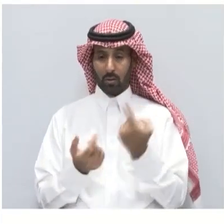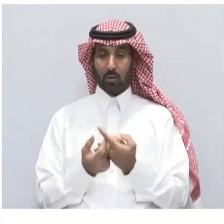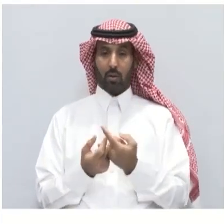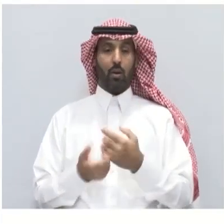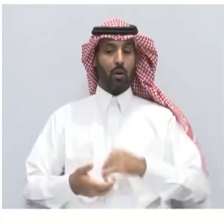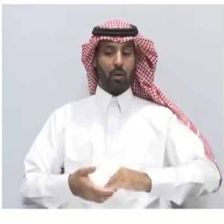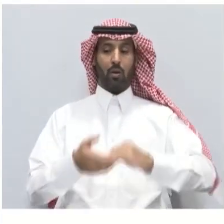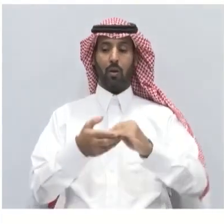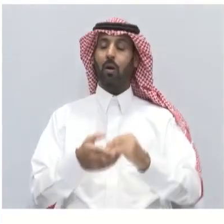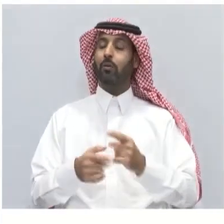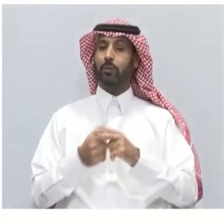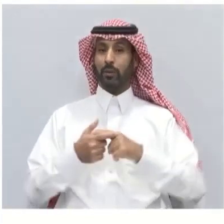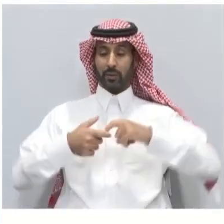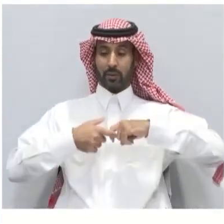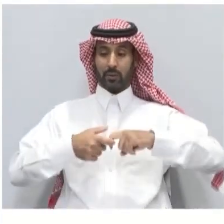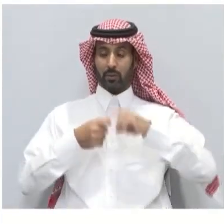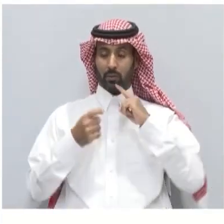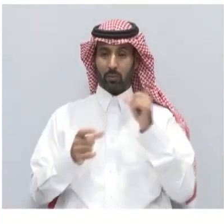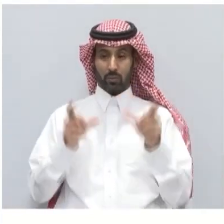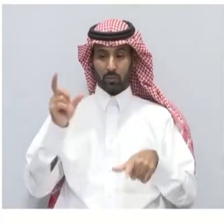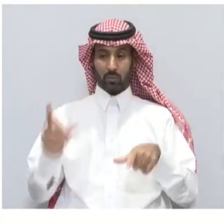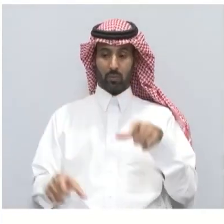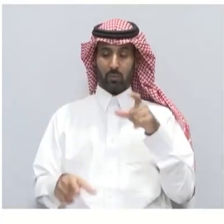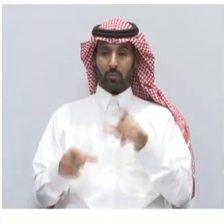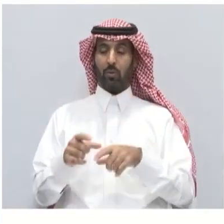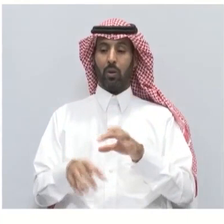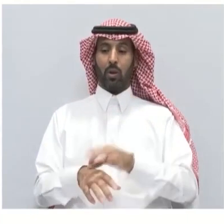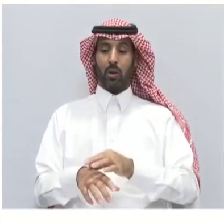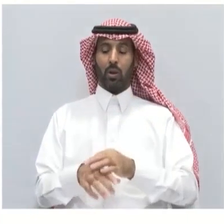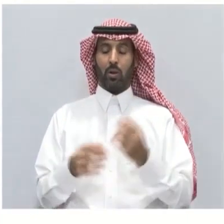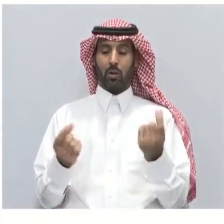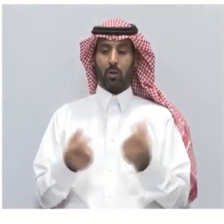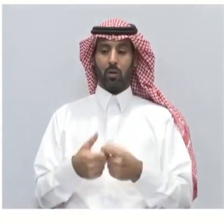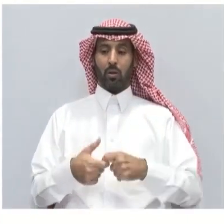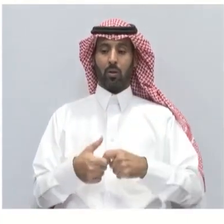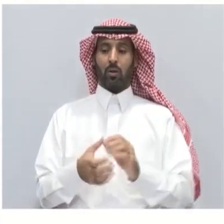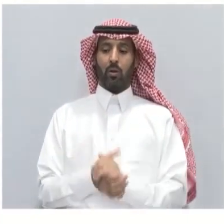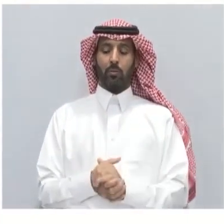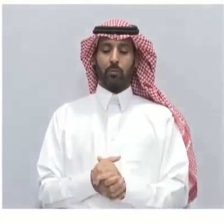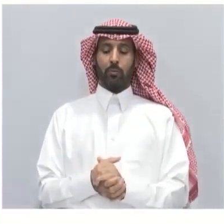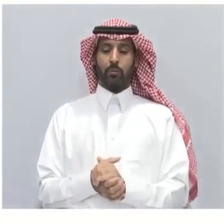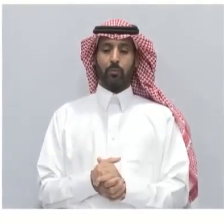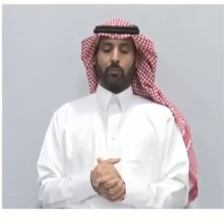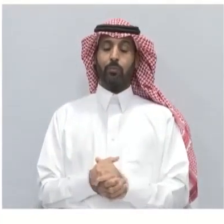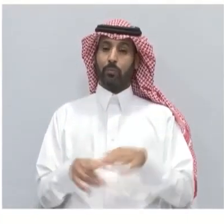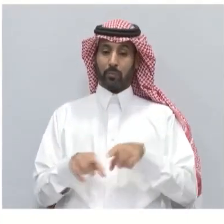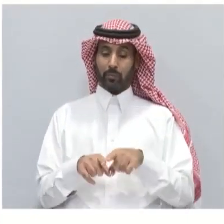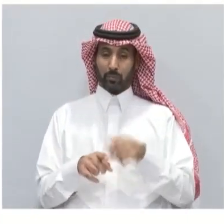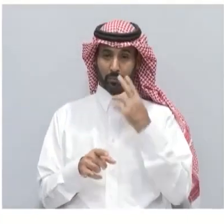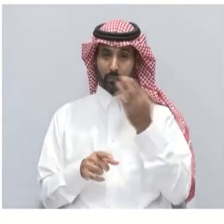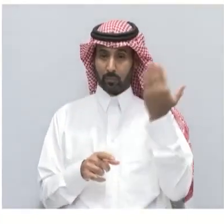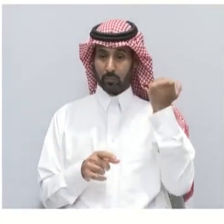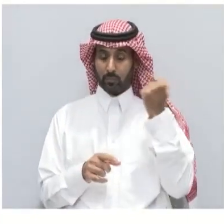friend? Internet, of course, helped us a lot reconnecting with our friends. If you